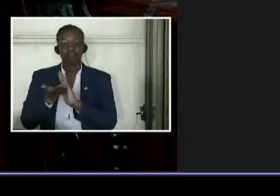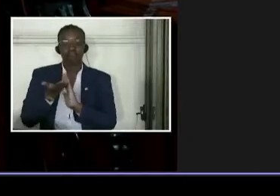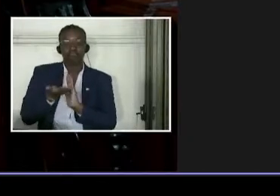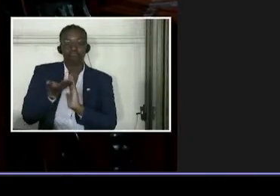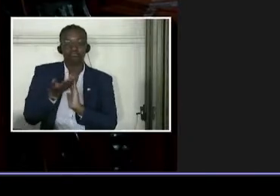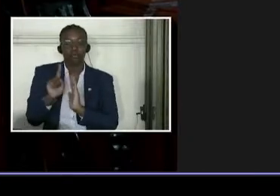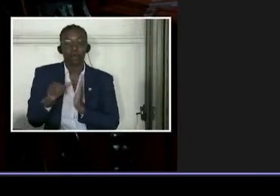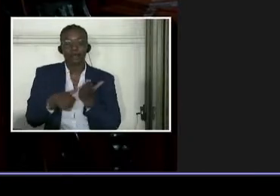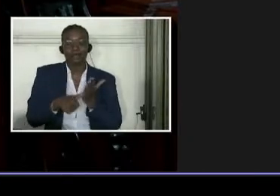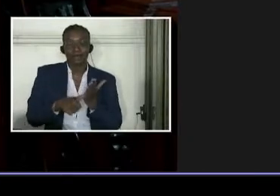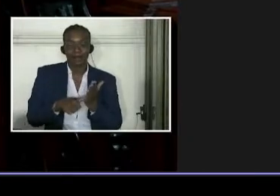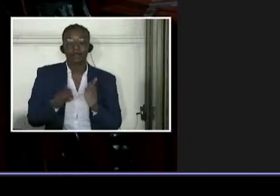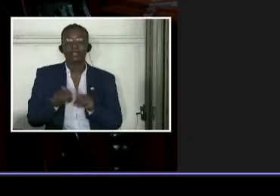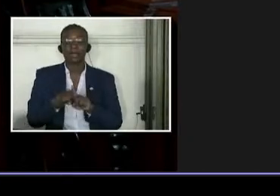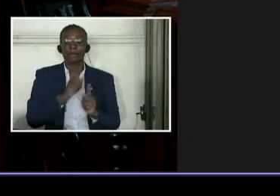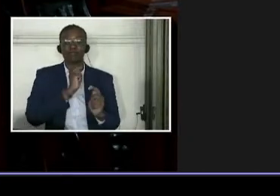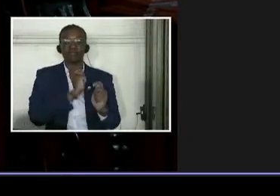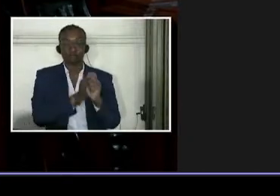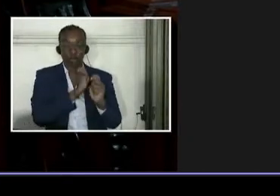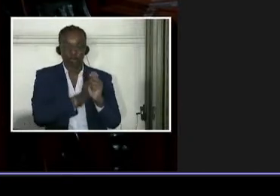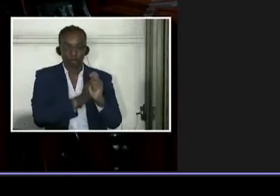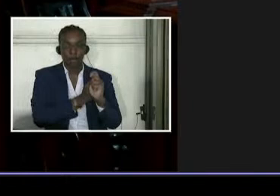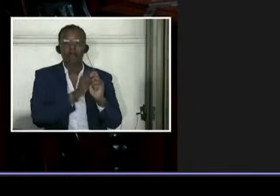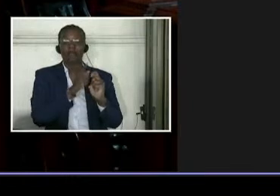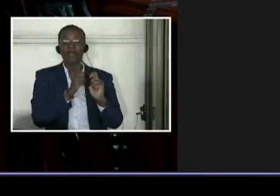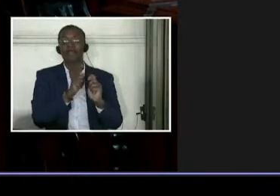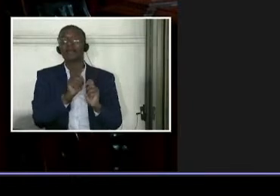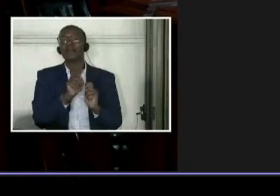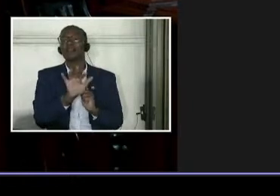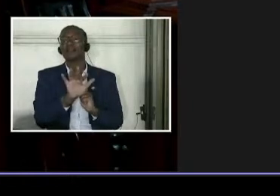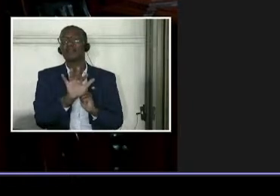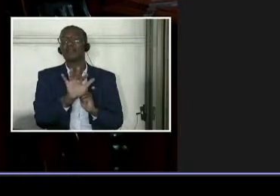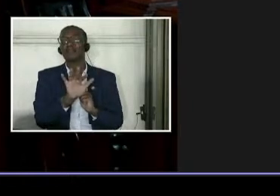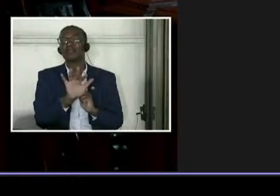Partnership Grant, ISUPG, is